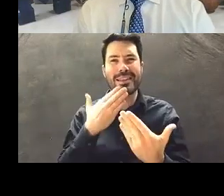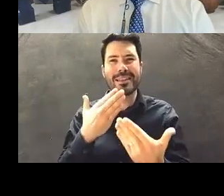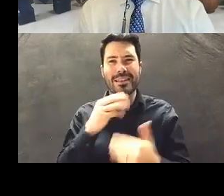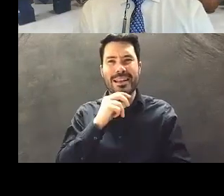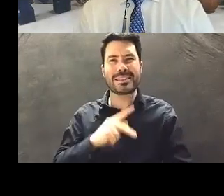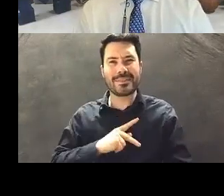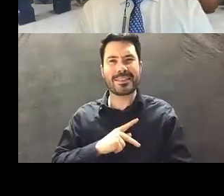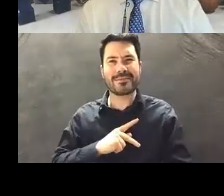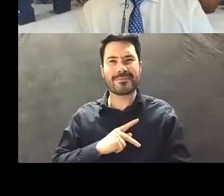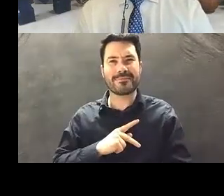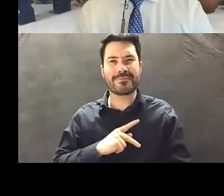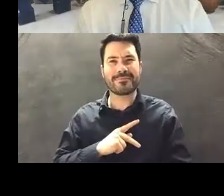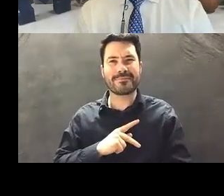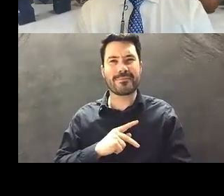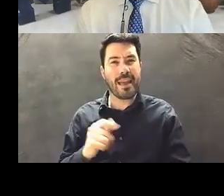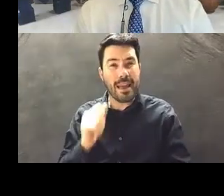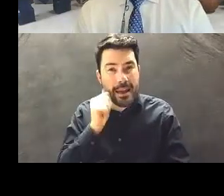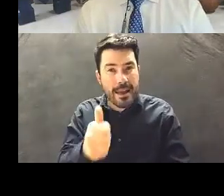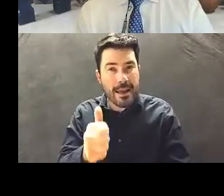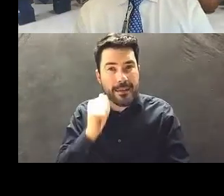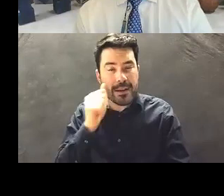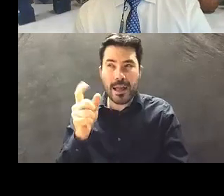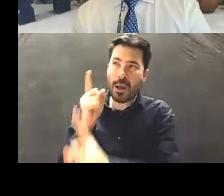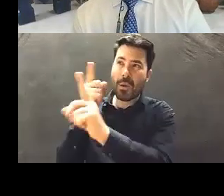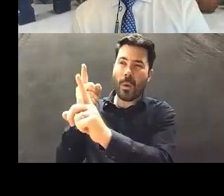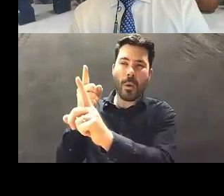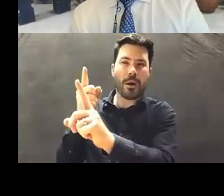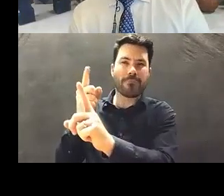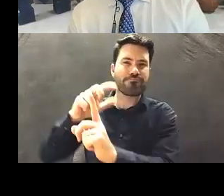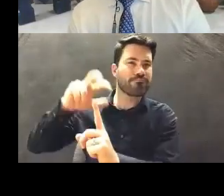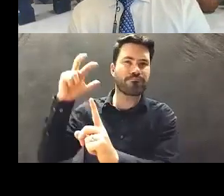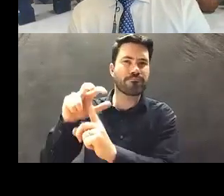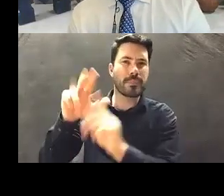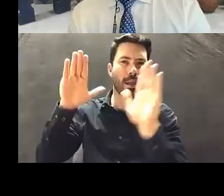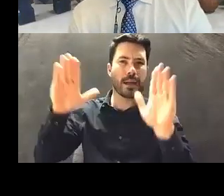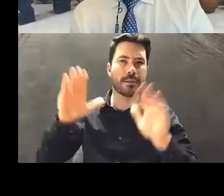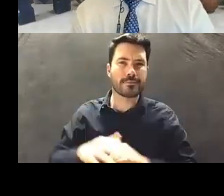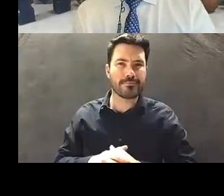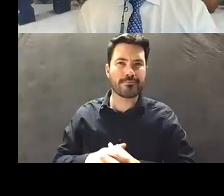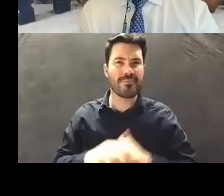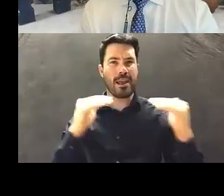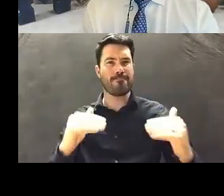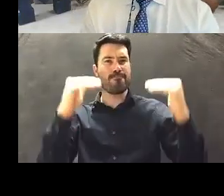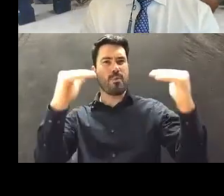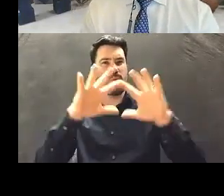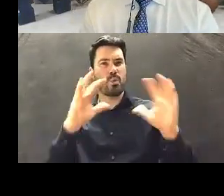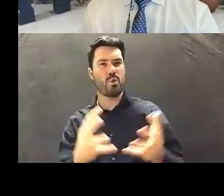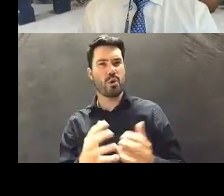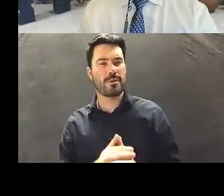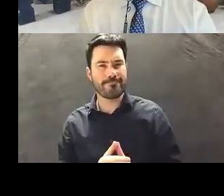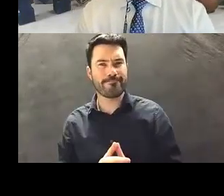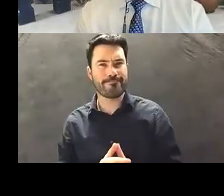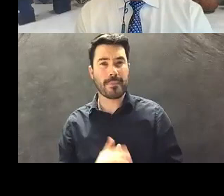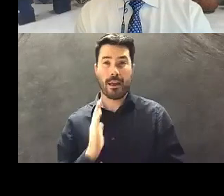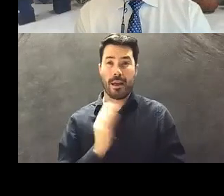We pursue excellence each day to make the world around us better. Our accomplishments and burdens, shared as they might be, I think